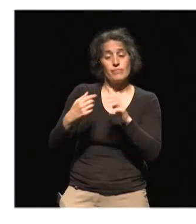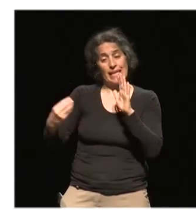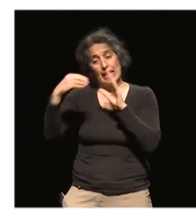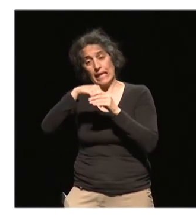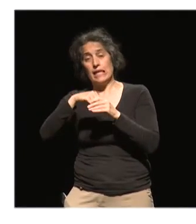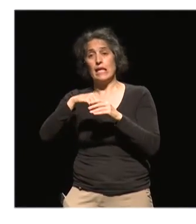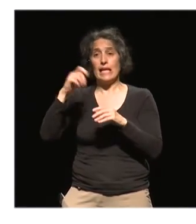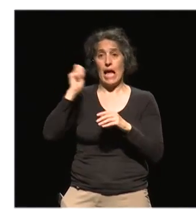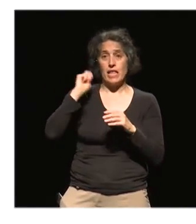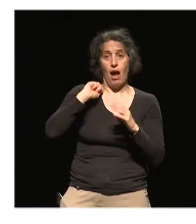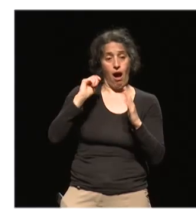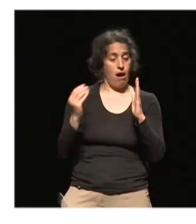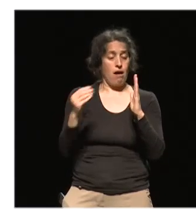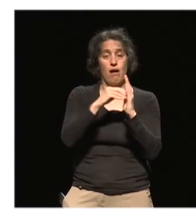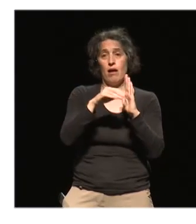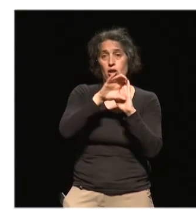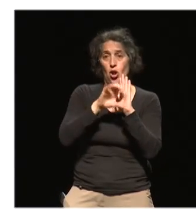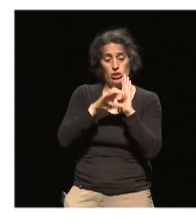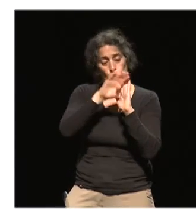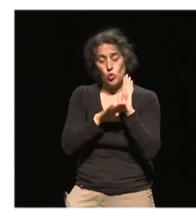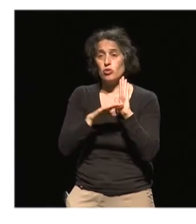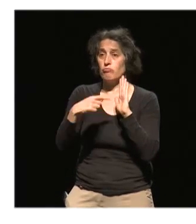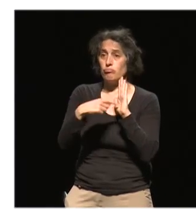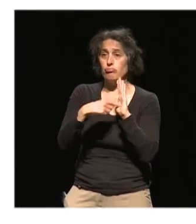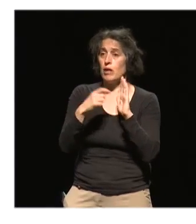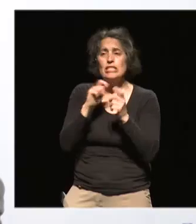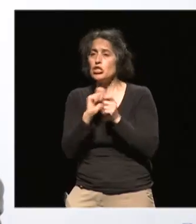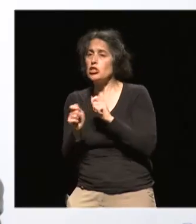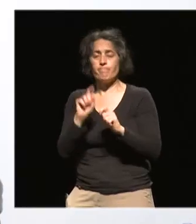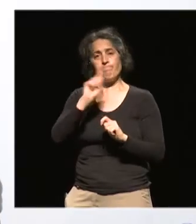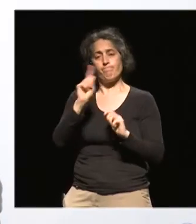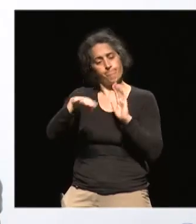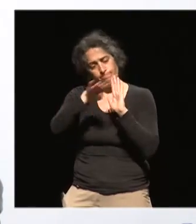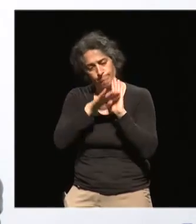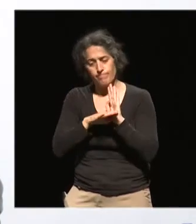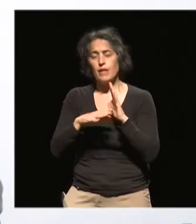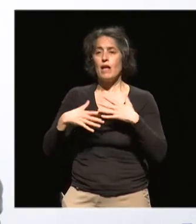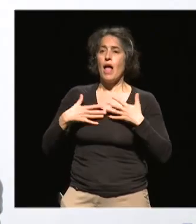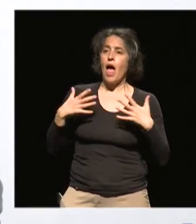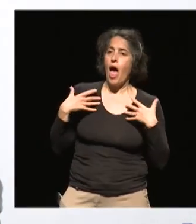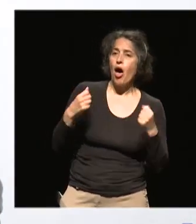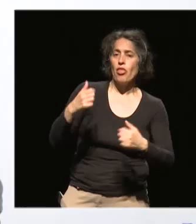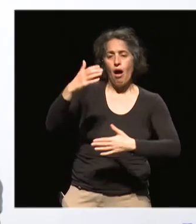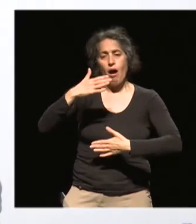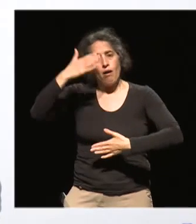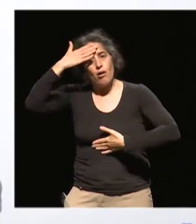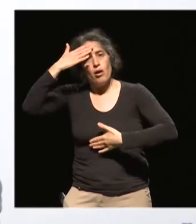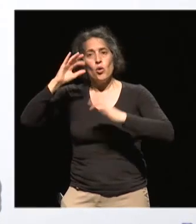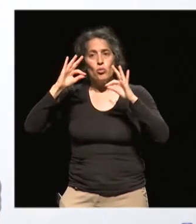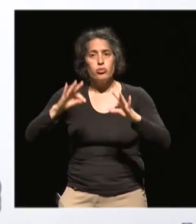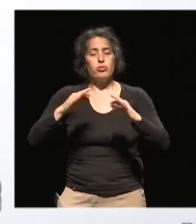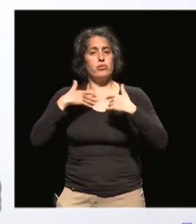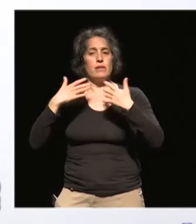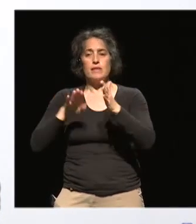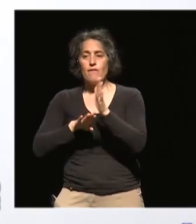not bargainable. Like delivering to every Kenyan a clean and a healthy environment is a constitution. Actually,